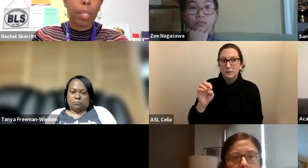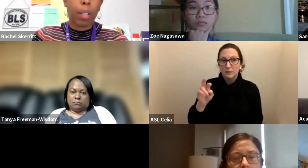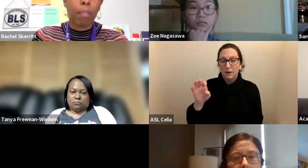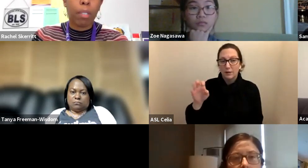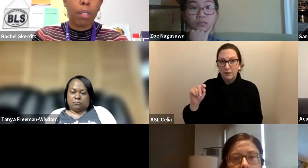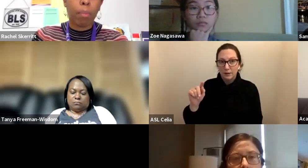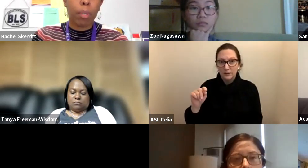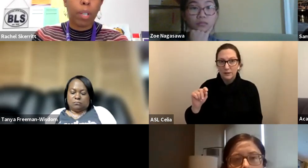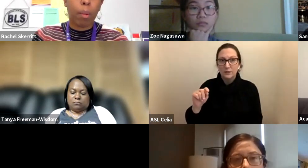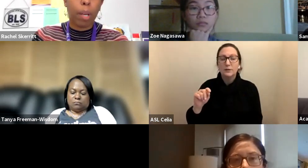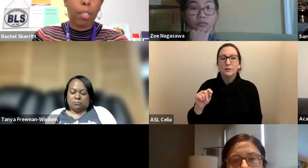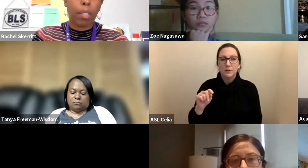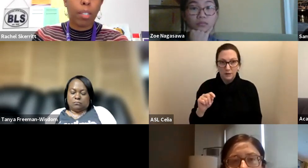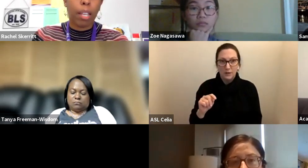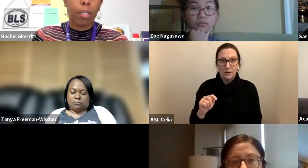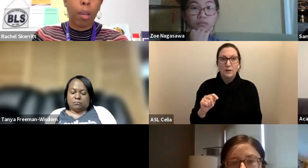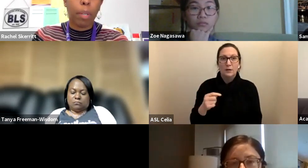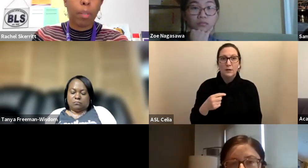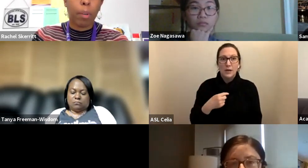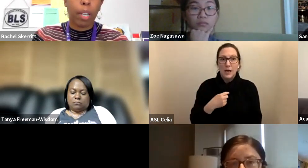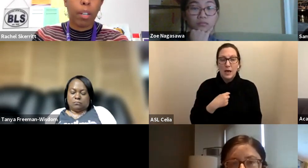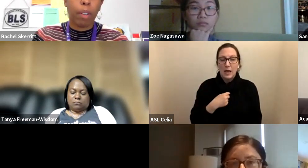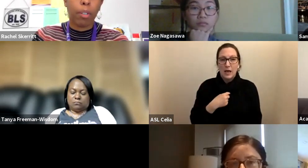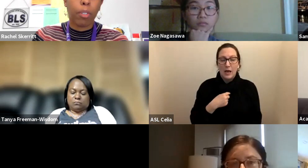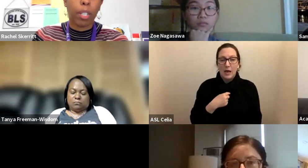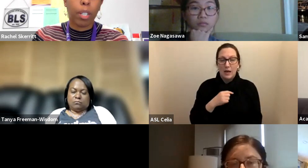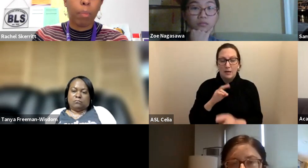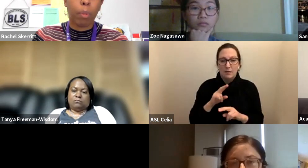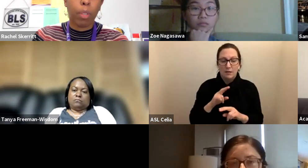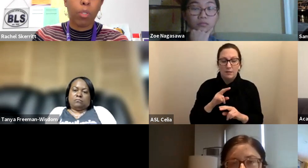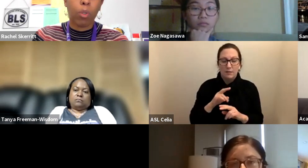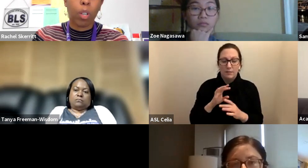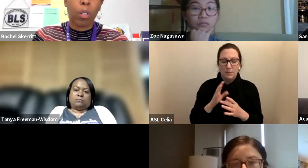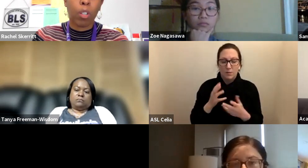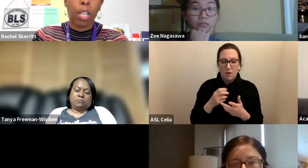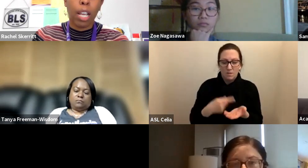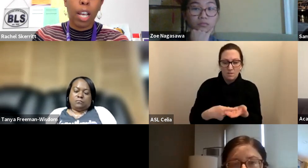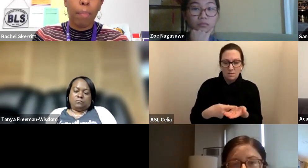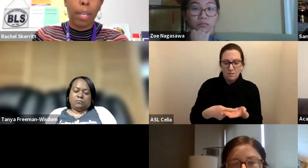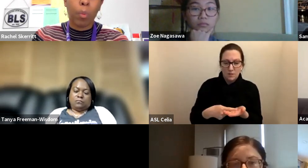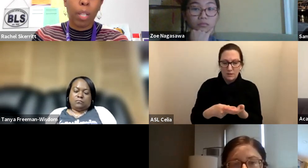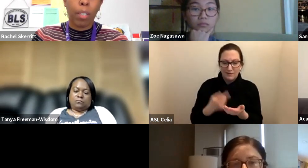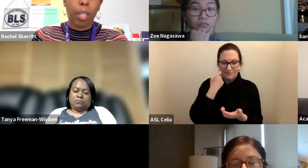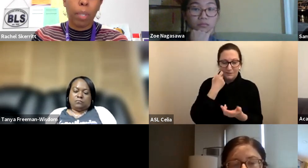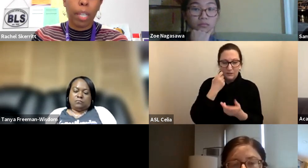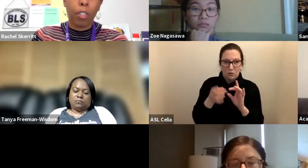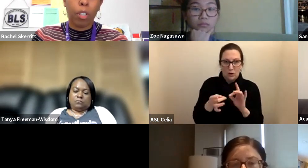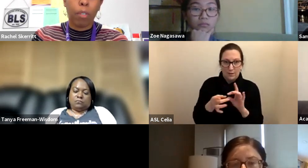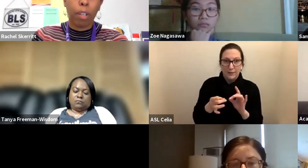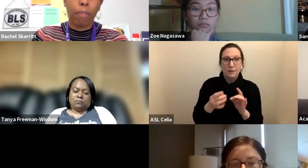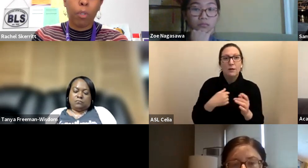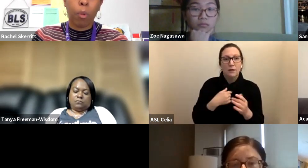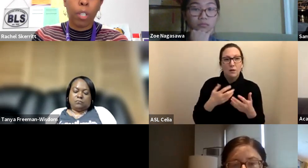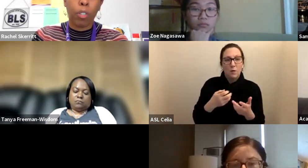Combining Ms. Sullivan's and Mr. Kanampasis's last comment about kind of understanding both the historical as well as the